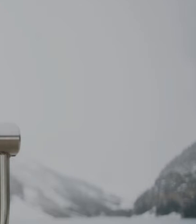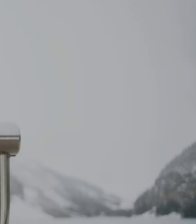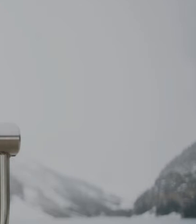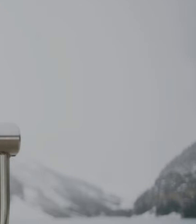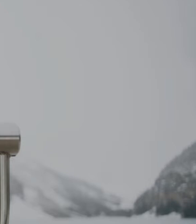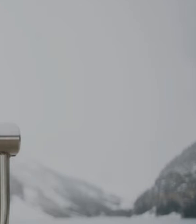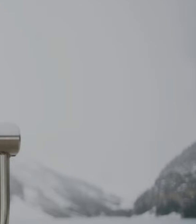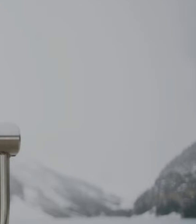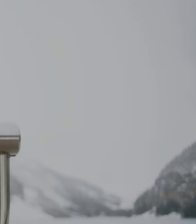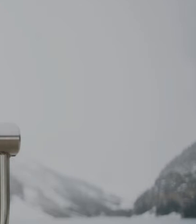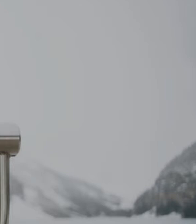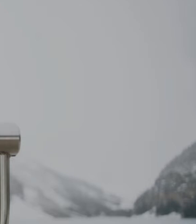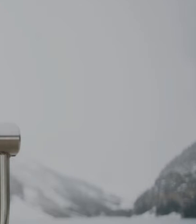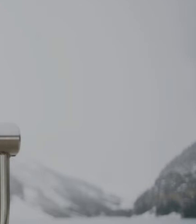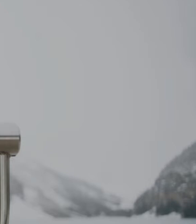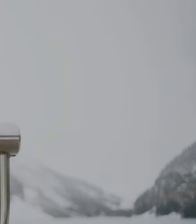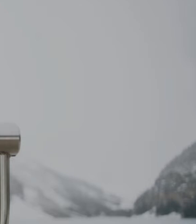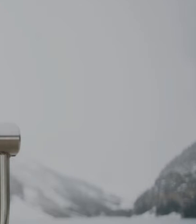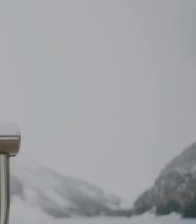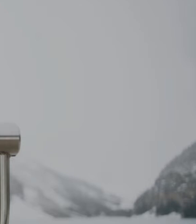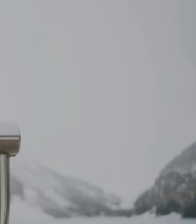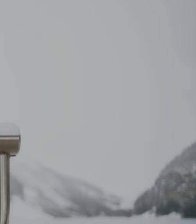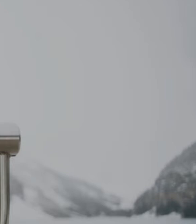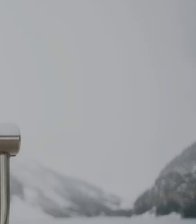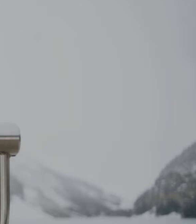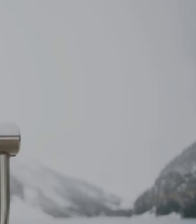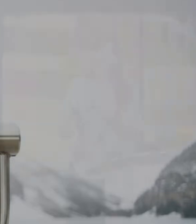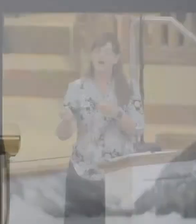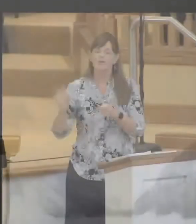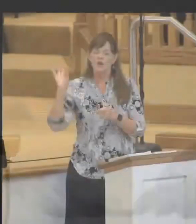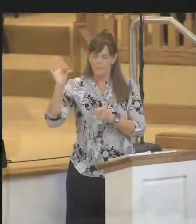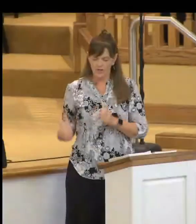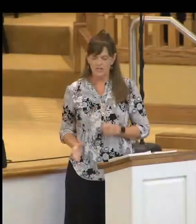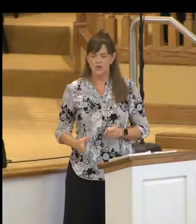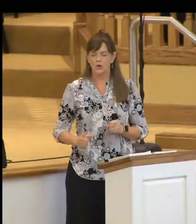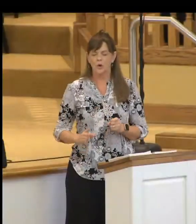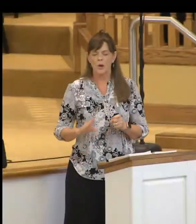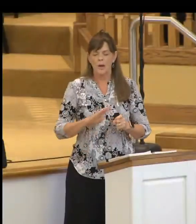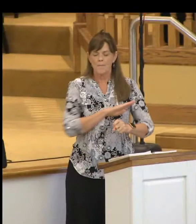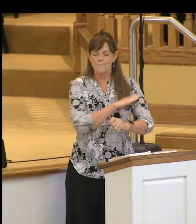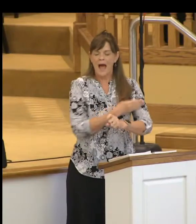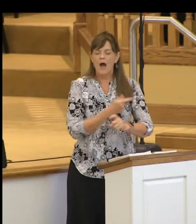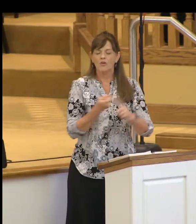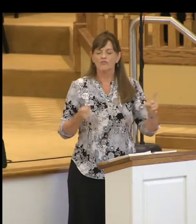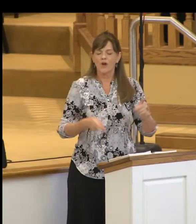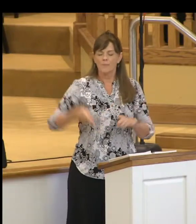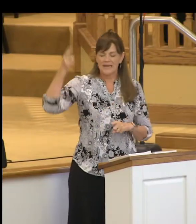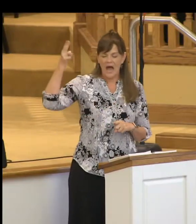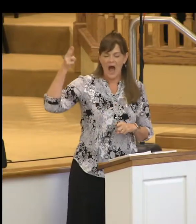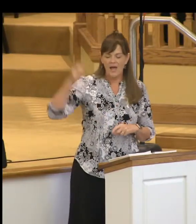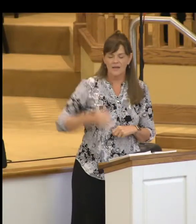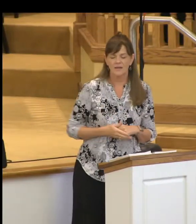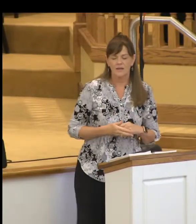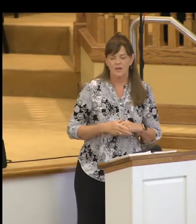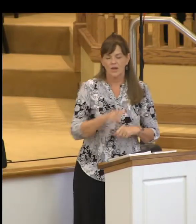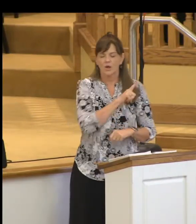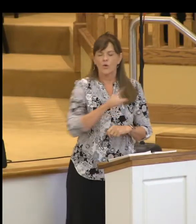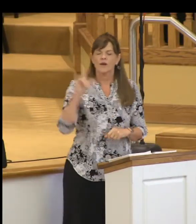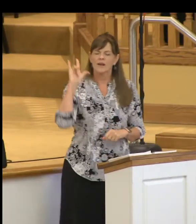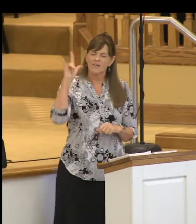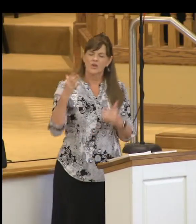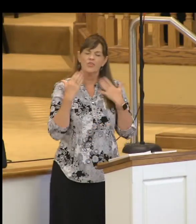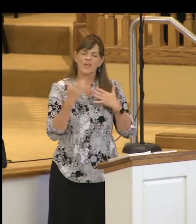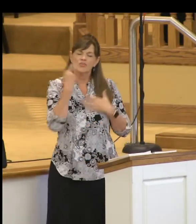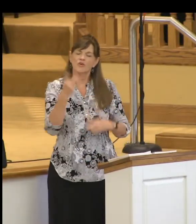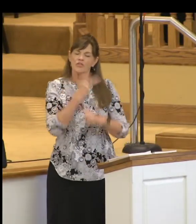singing, be with the preaching, be with the preacher, that you give us power, your power from on high. Lord, we surely love you. Thank you for the visitors this